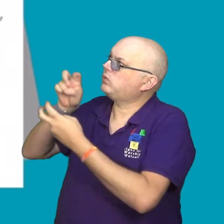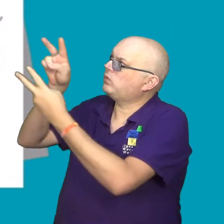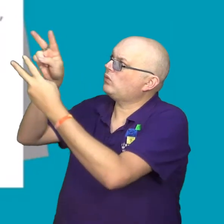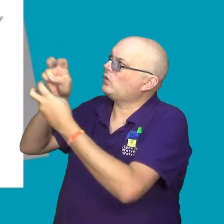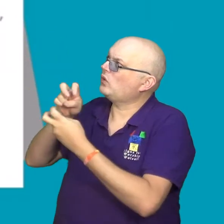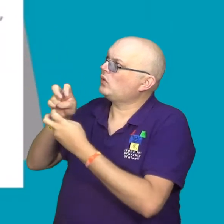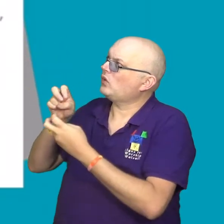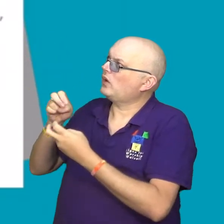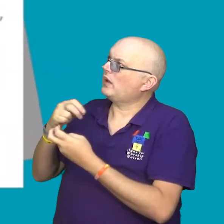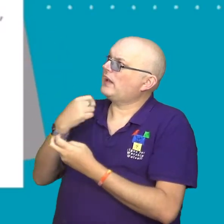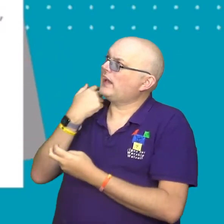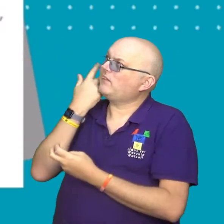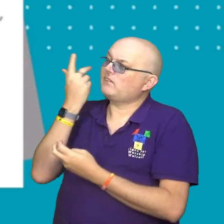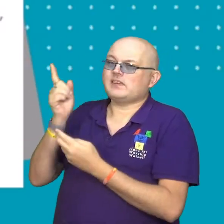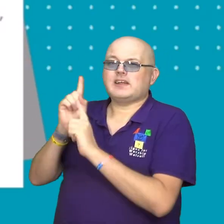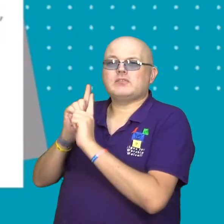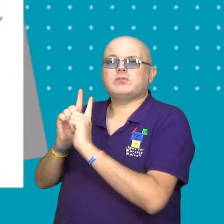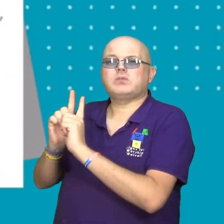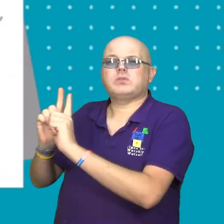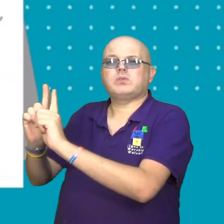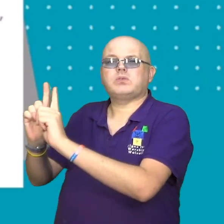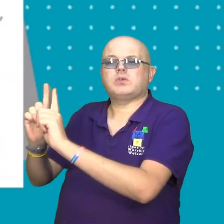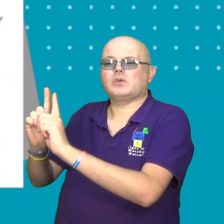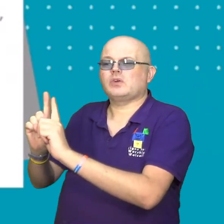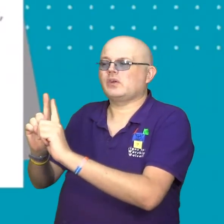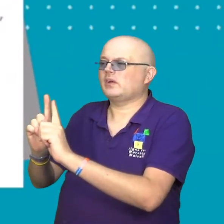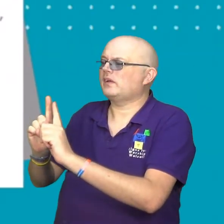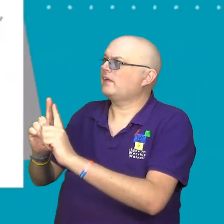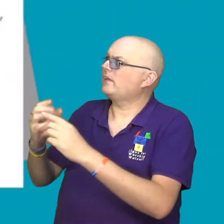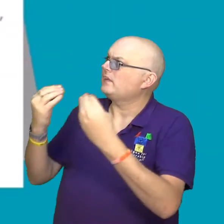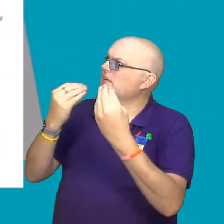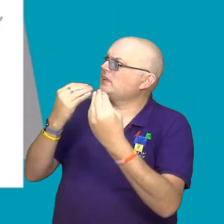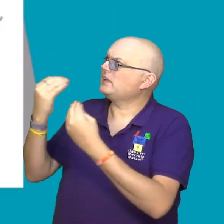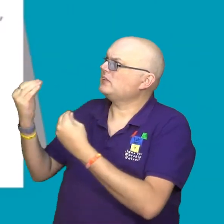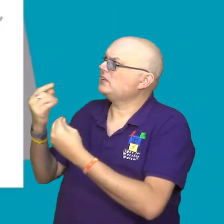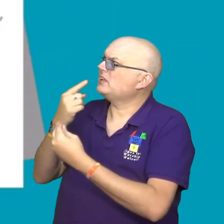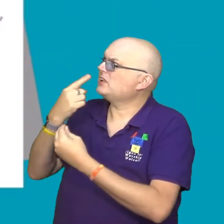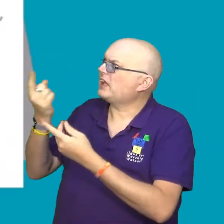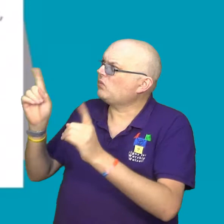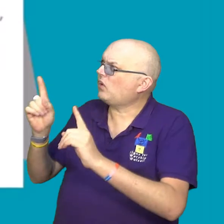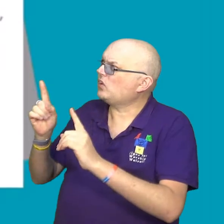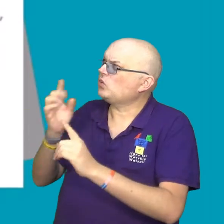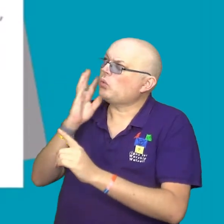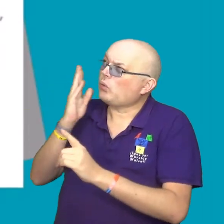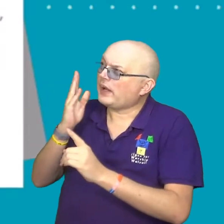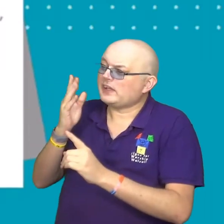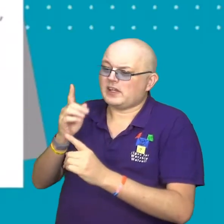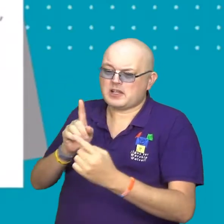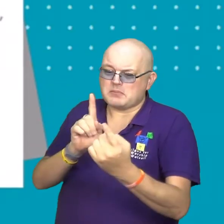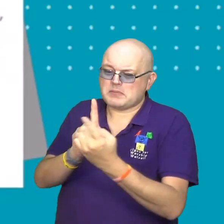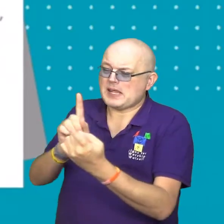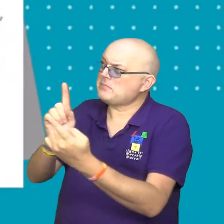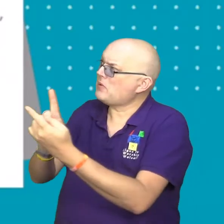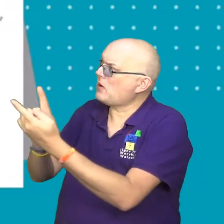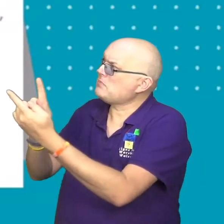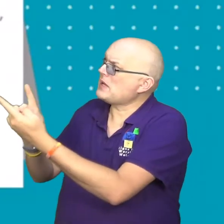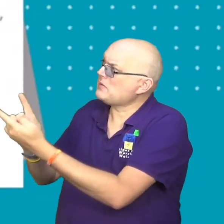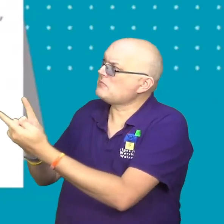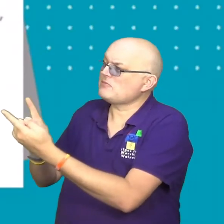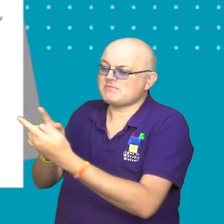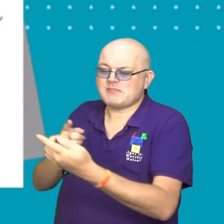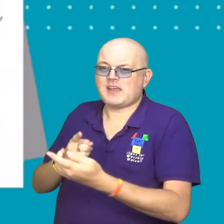say and to follow you every day. Teach me when and what to say to those I meet in my